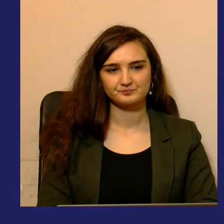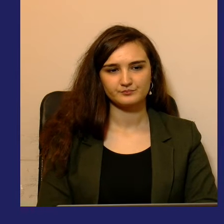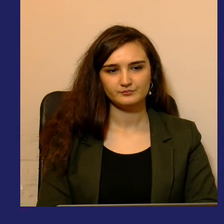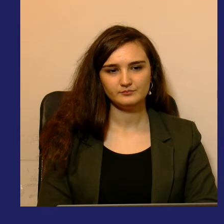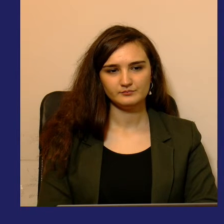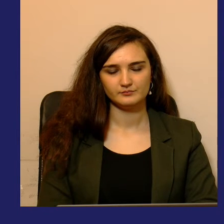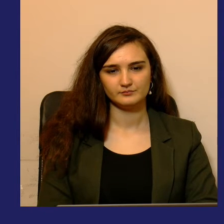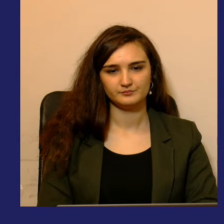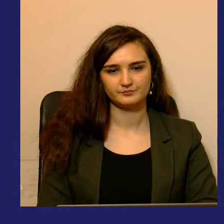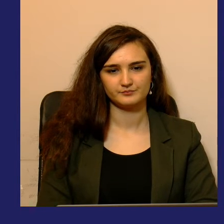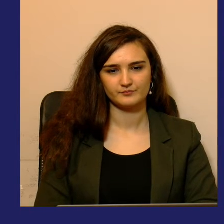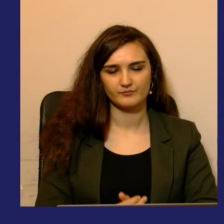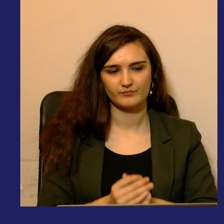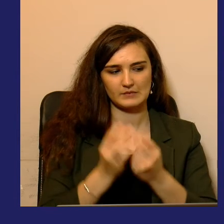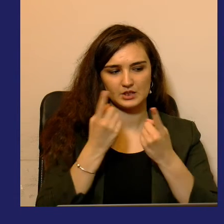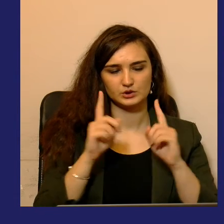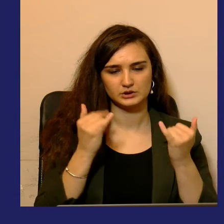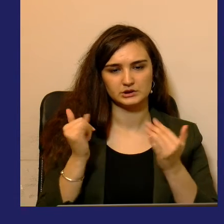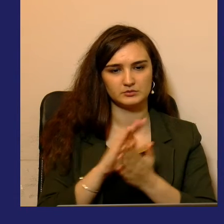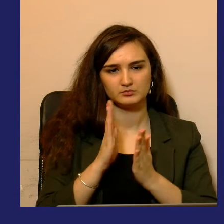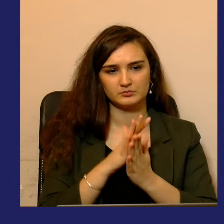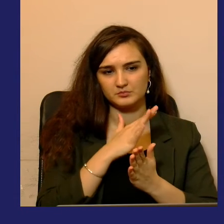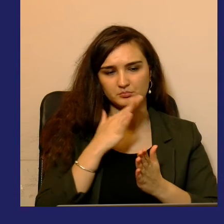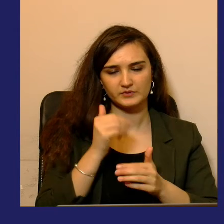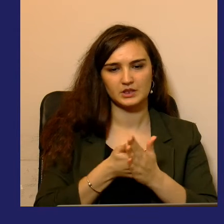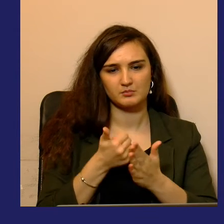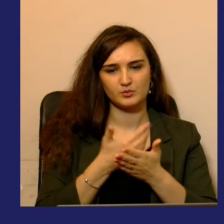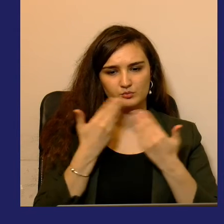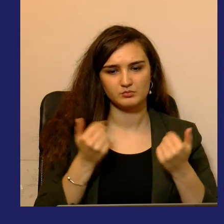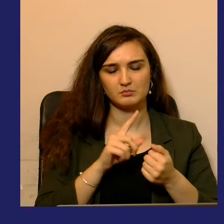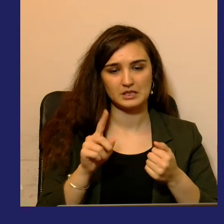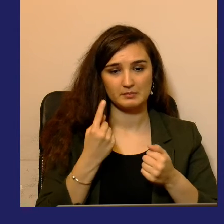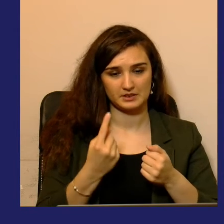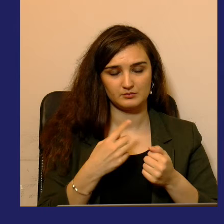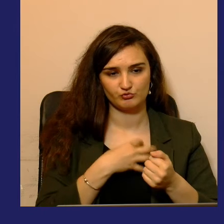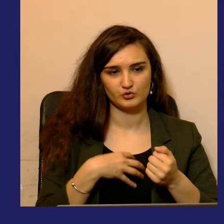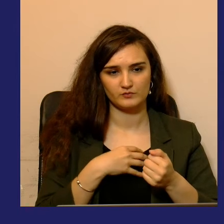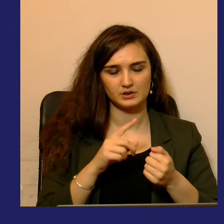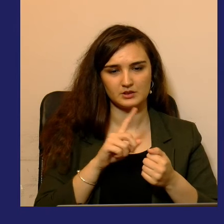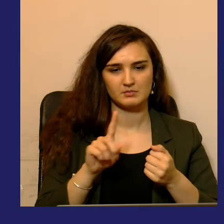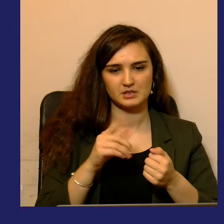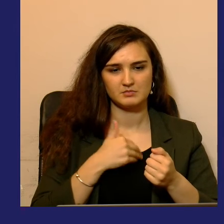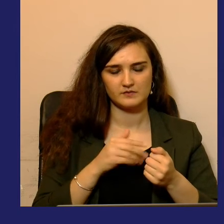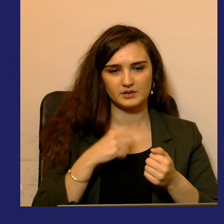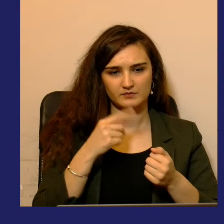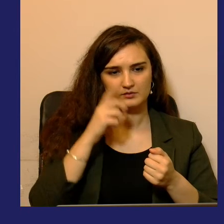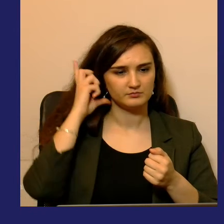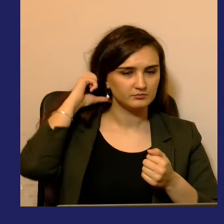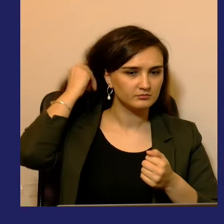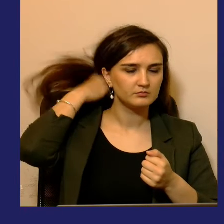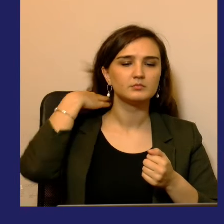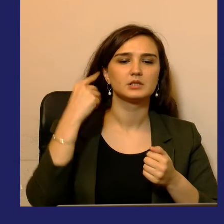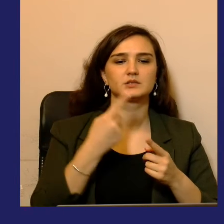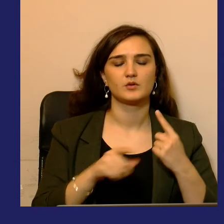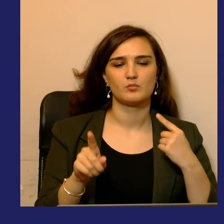in Mexico these days. So just one quick point about the difference between corruption and vote